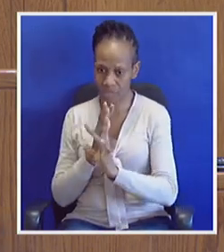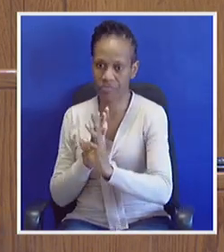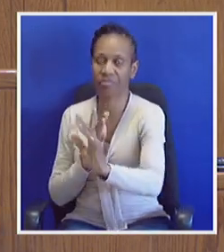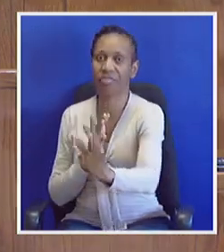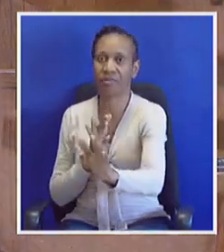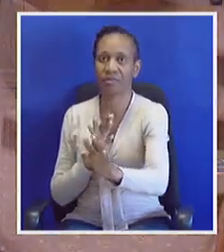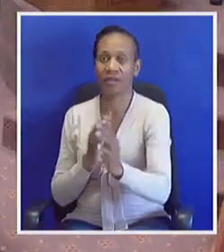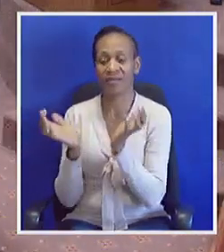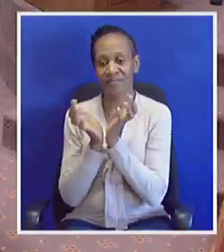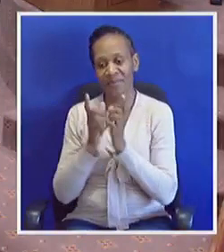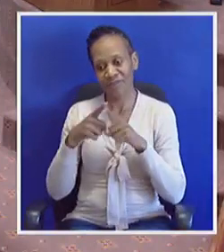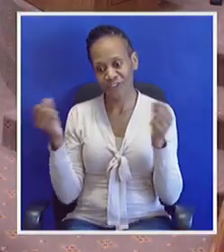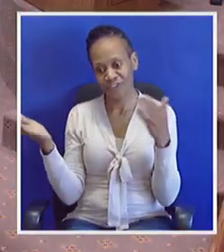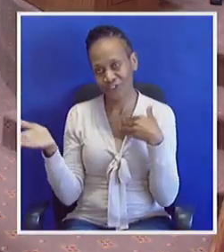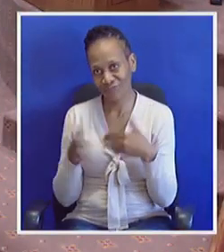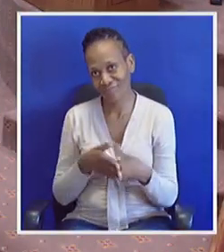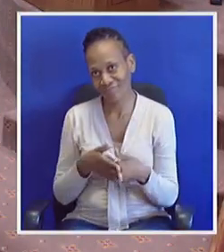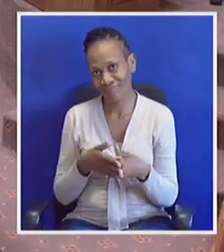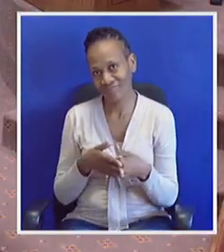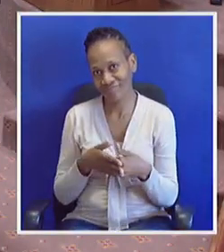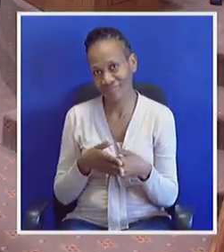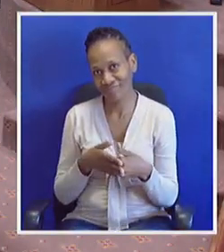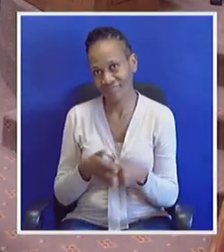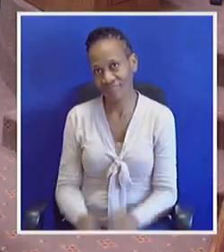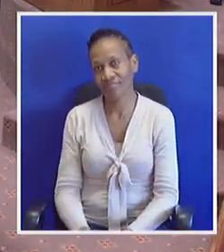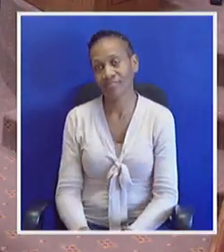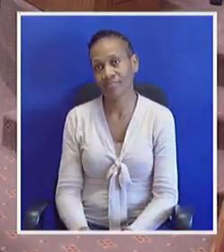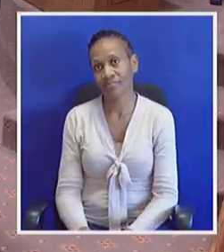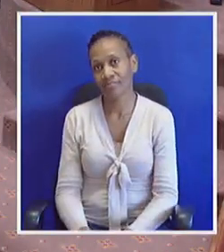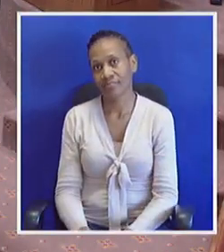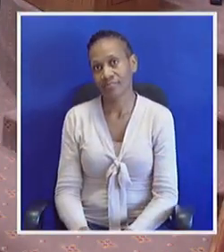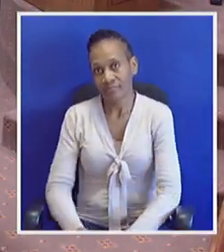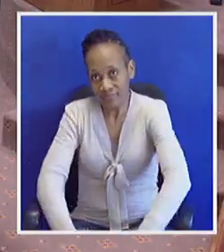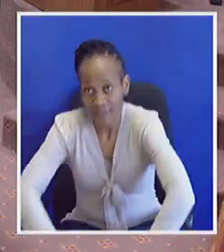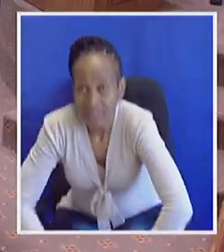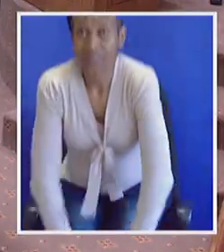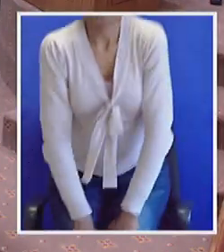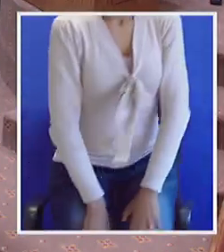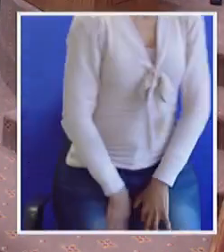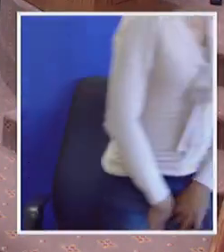The House is adjourned.